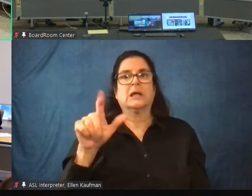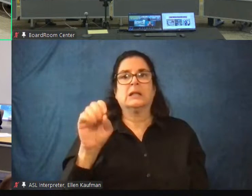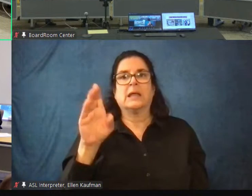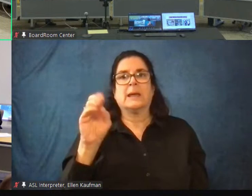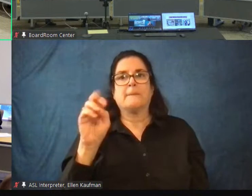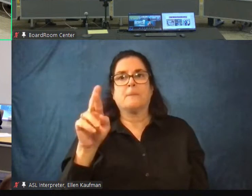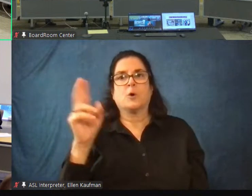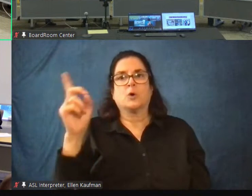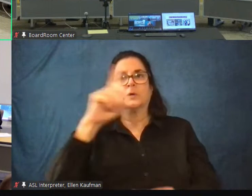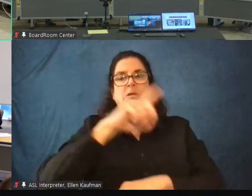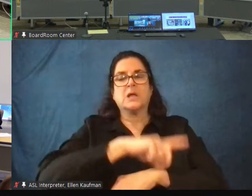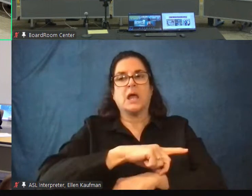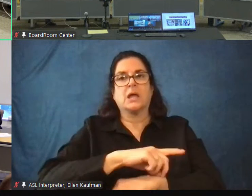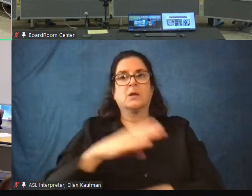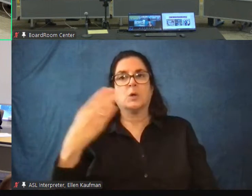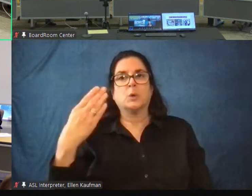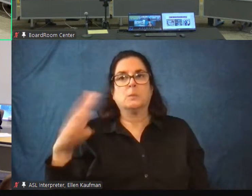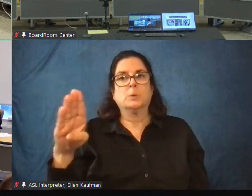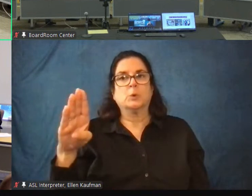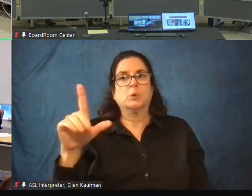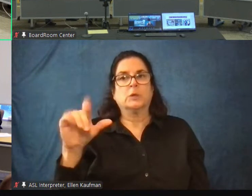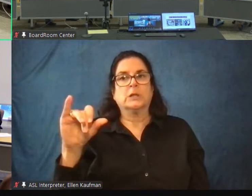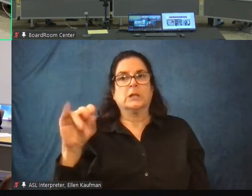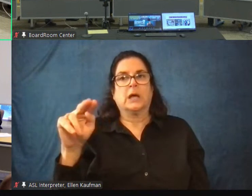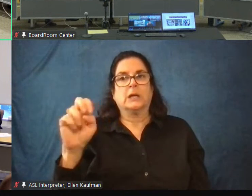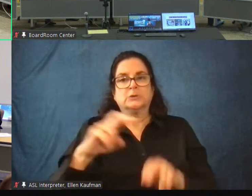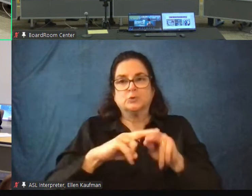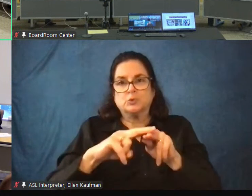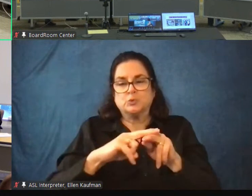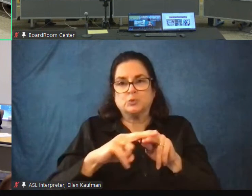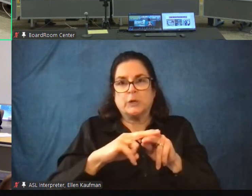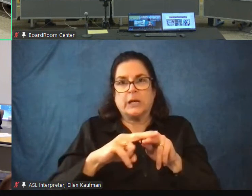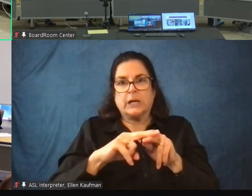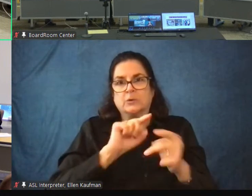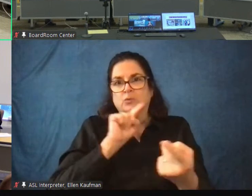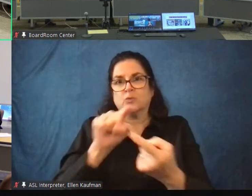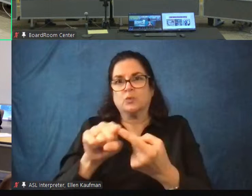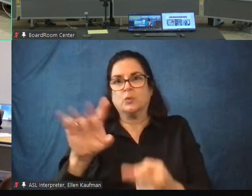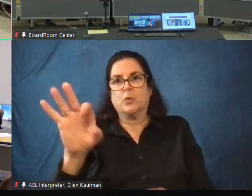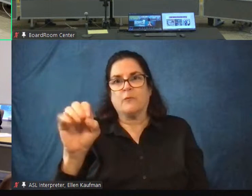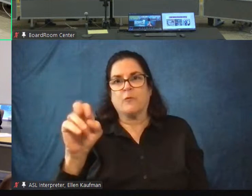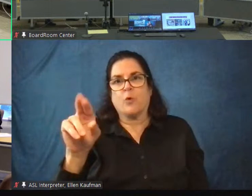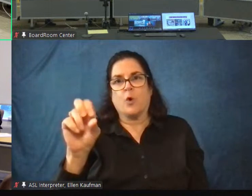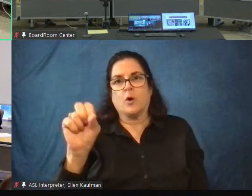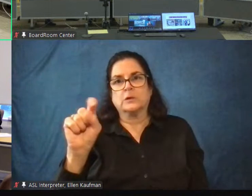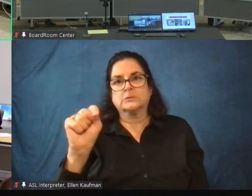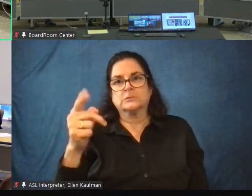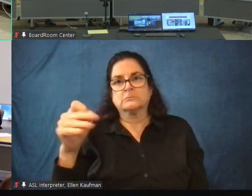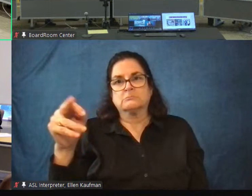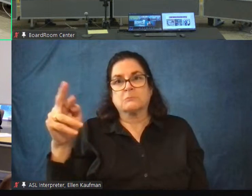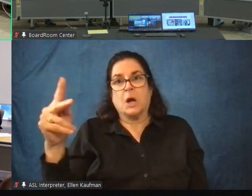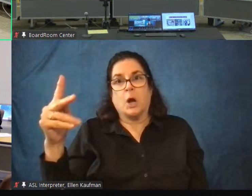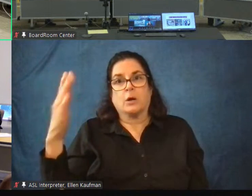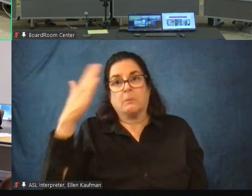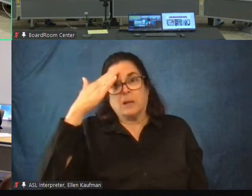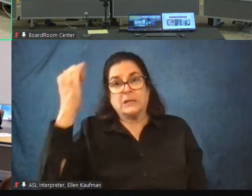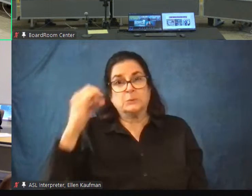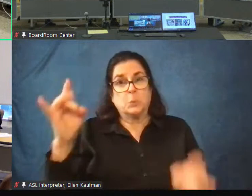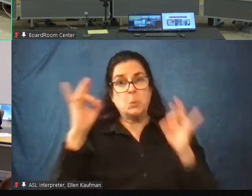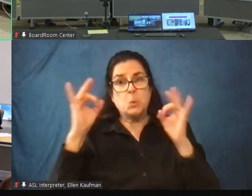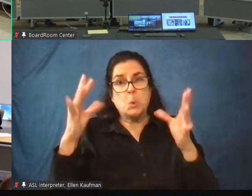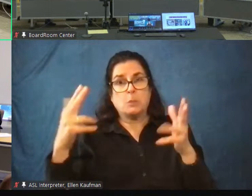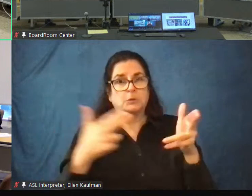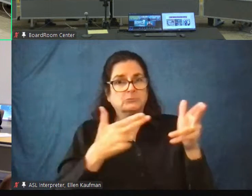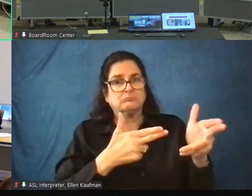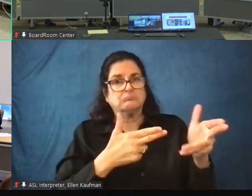work bus due to an unspeakable act of senseless gun violence. This disturbing incident deeply troubles